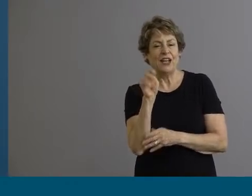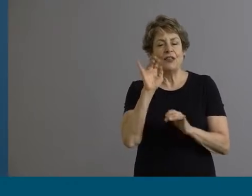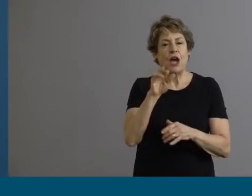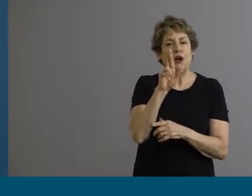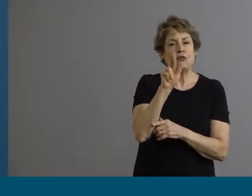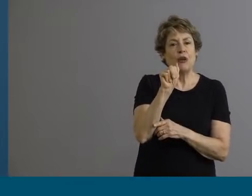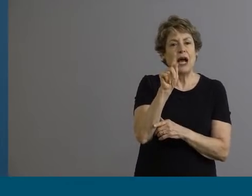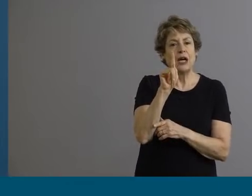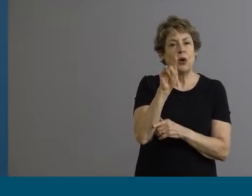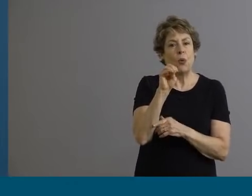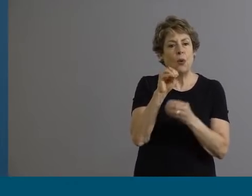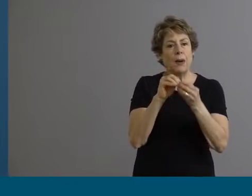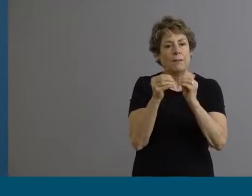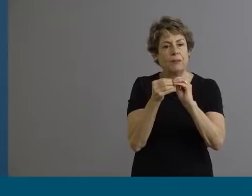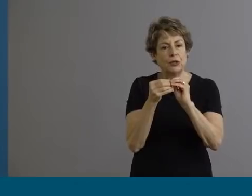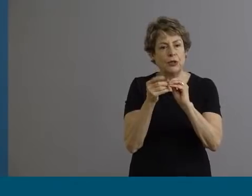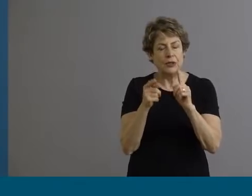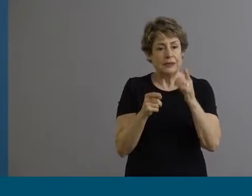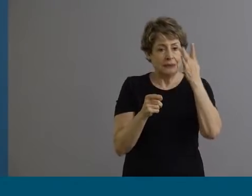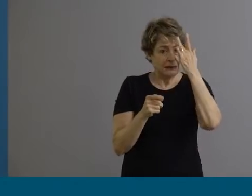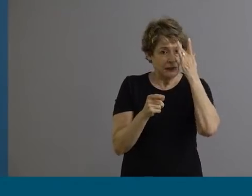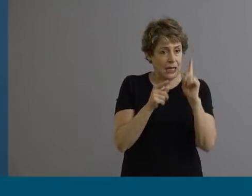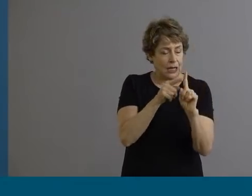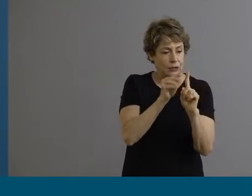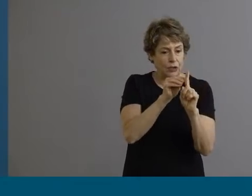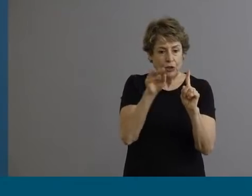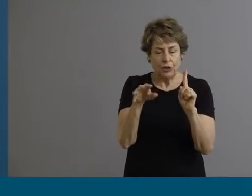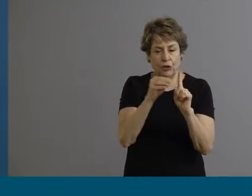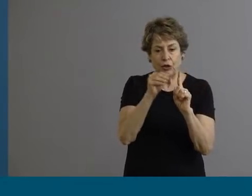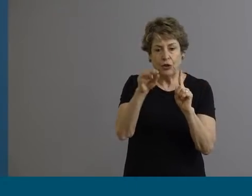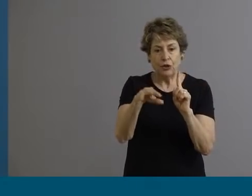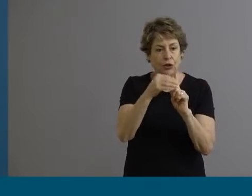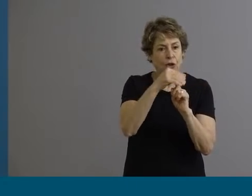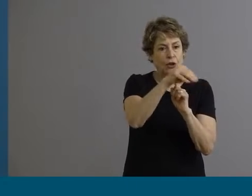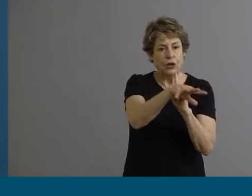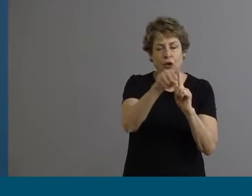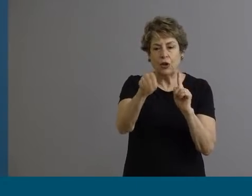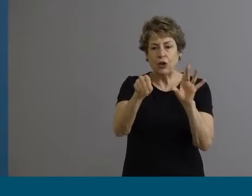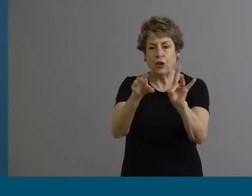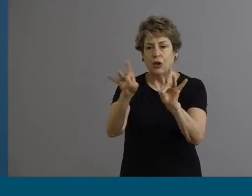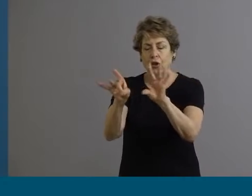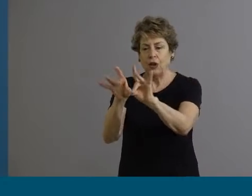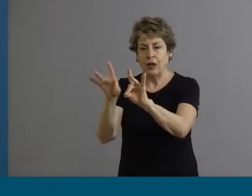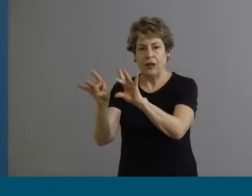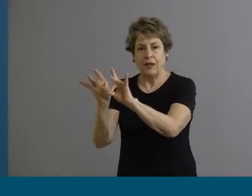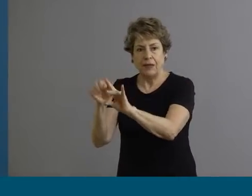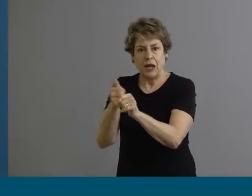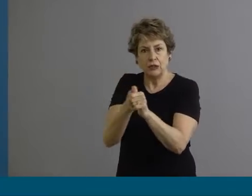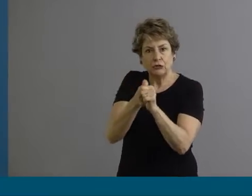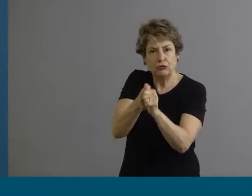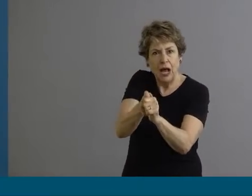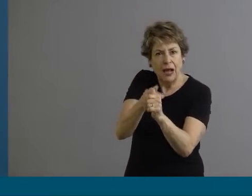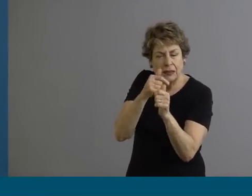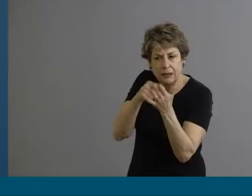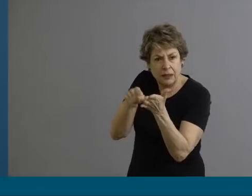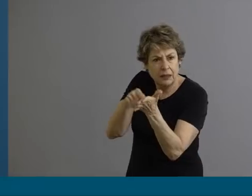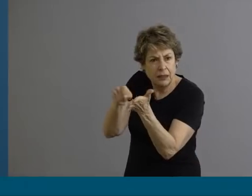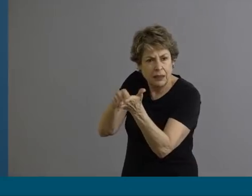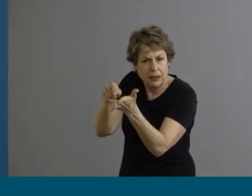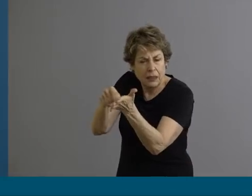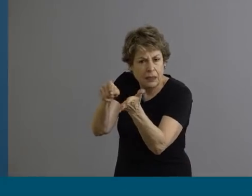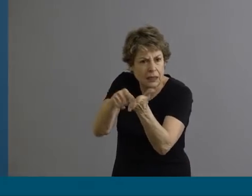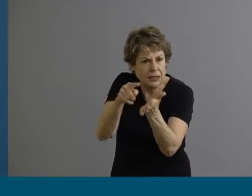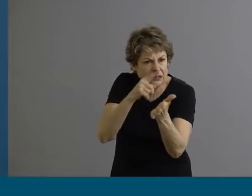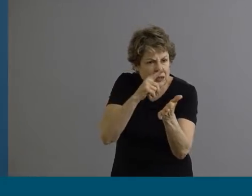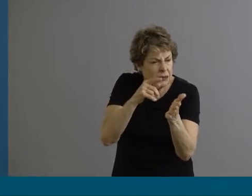way that epidemiologists measure how quickly the virus is spreading. 10 days